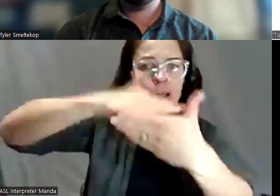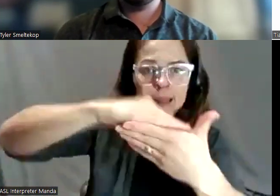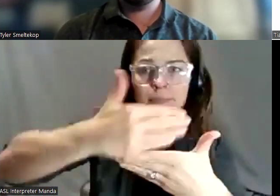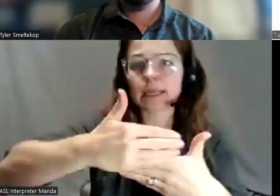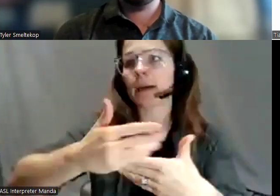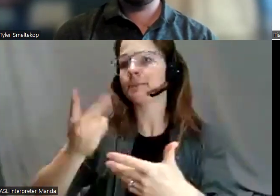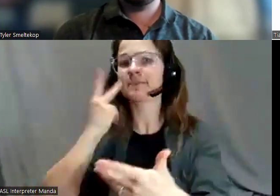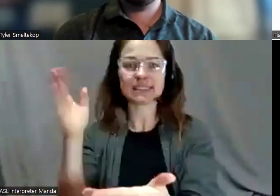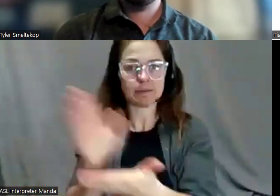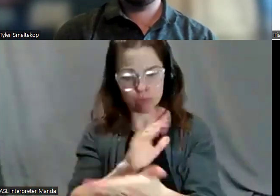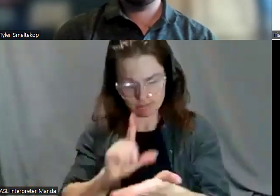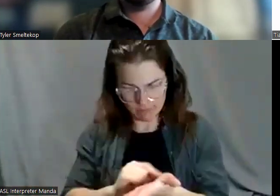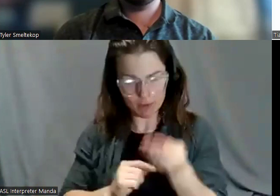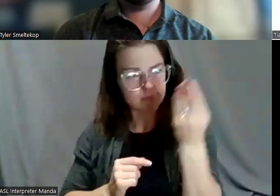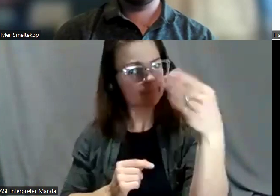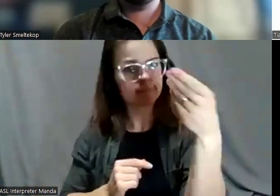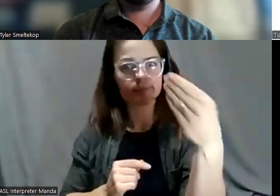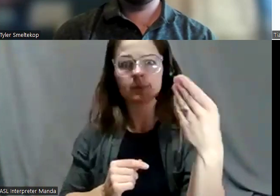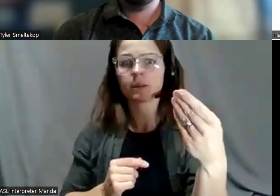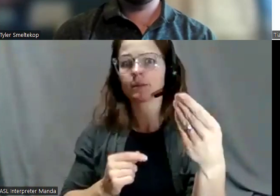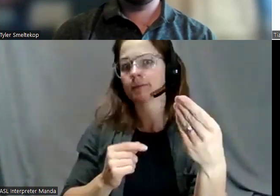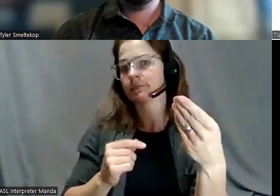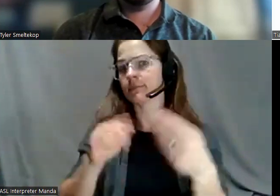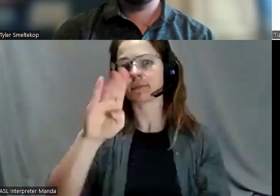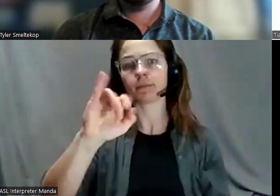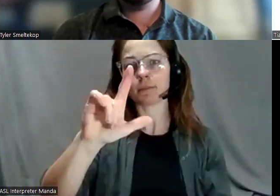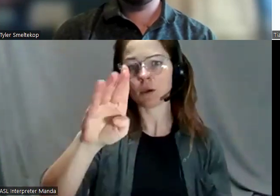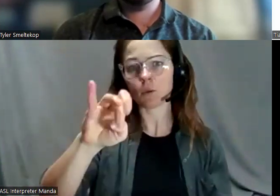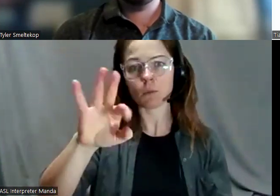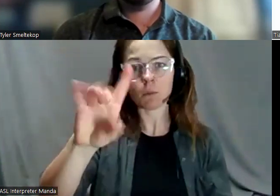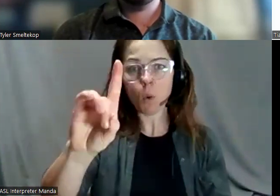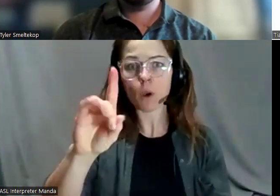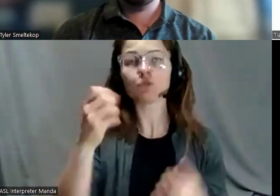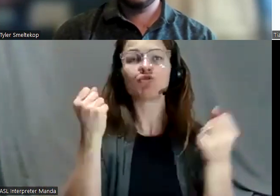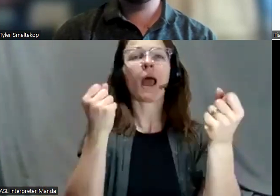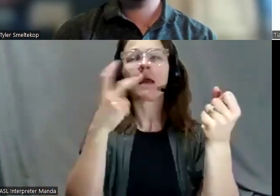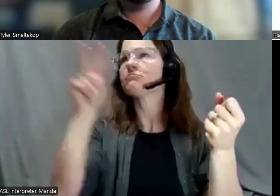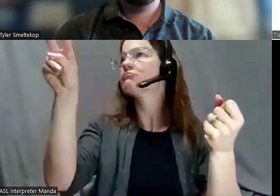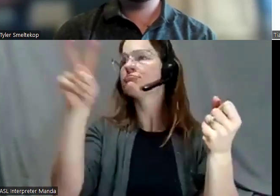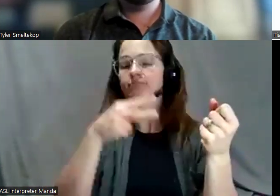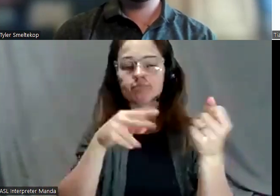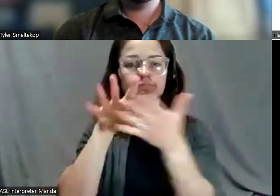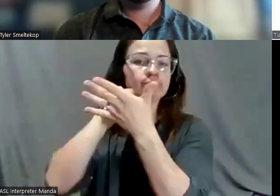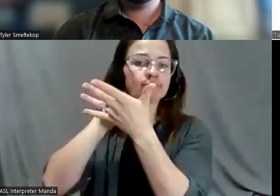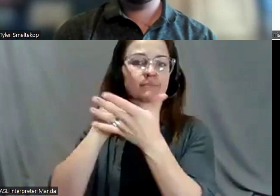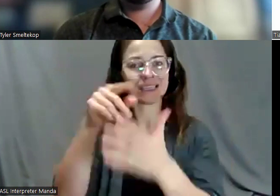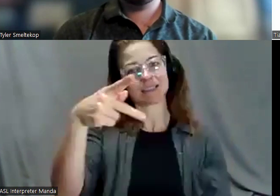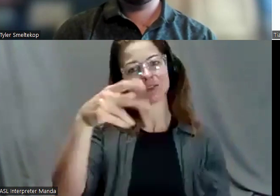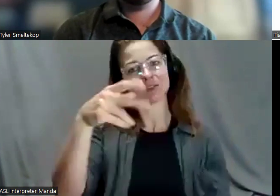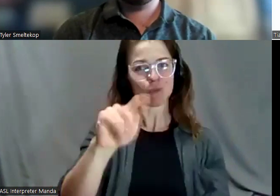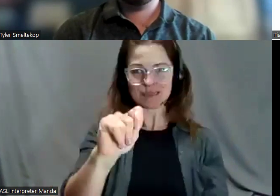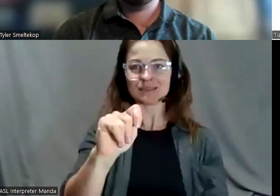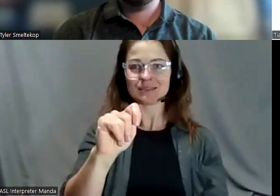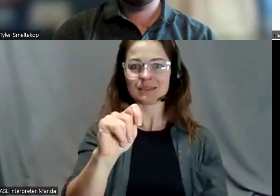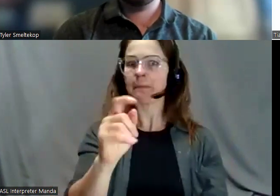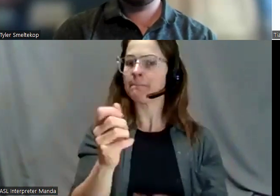at print material. Whether there's billboards, when people are driving, that's in print. So there's a lot of